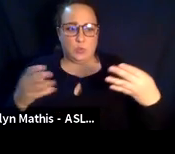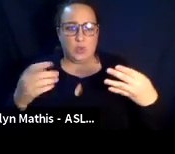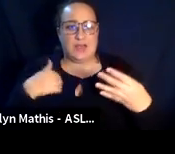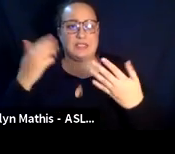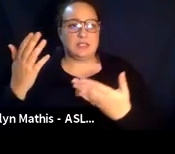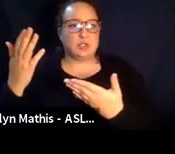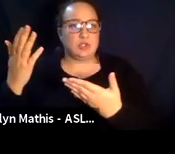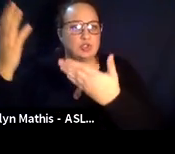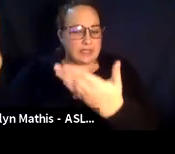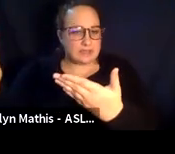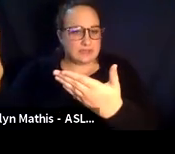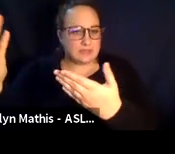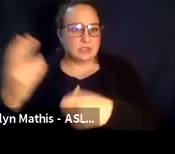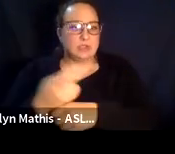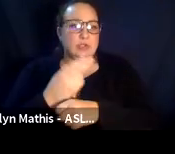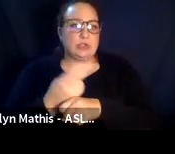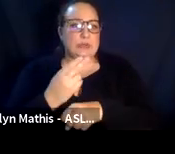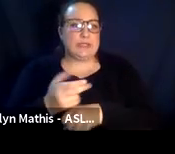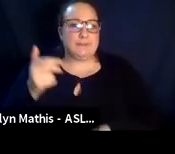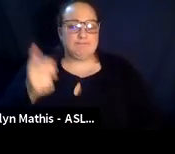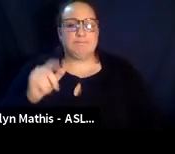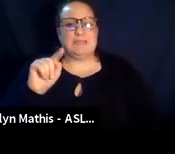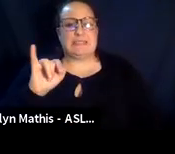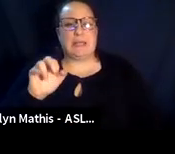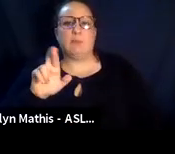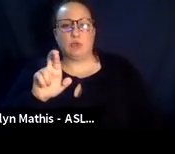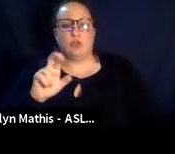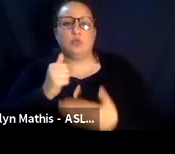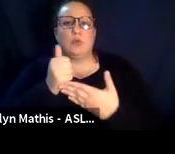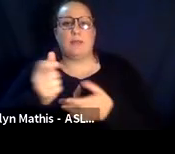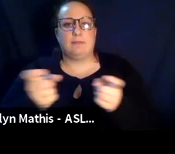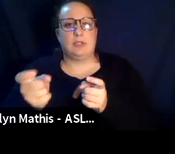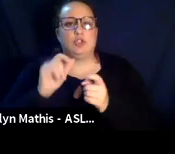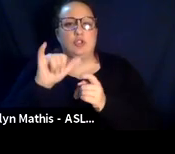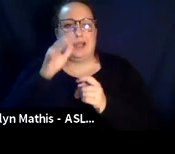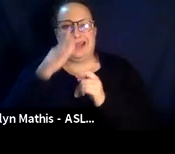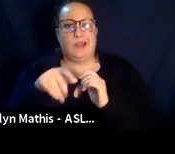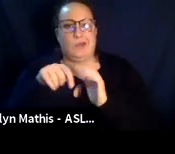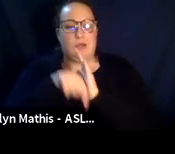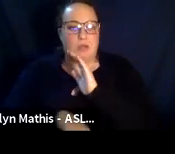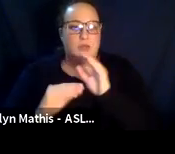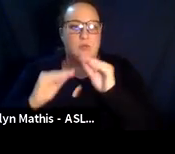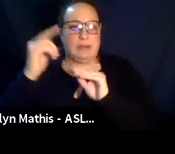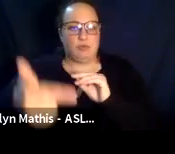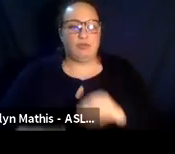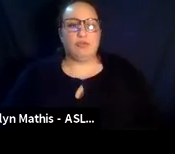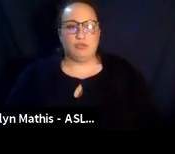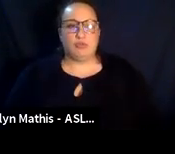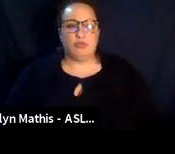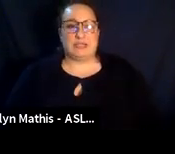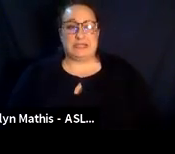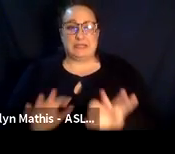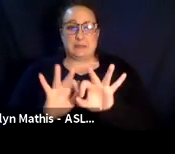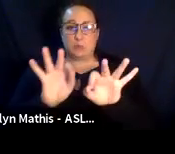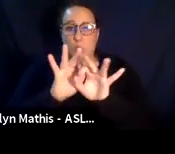suggest using timers to help them manage that. And I'll go a little bit more into that. It's important to honor